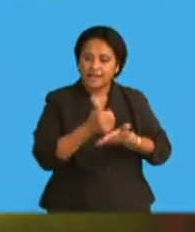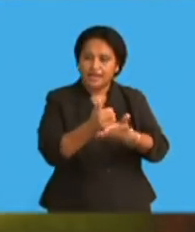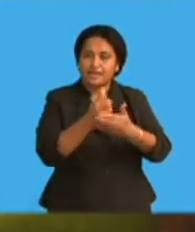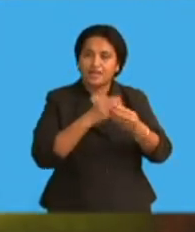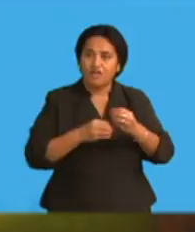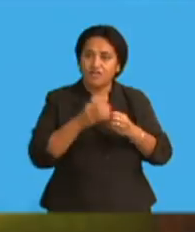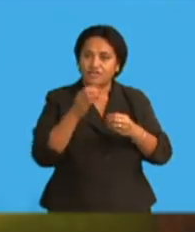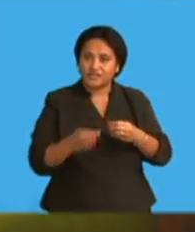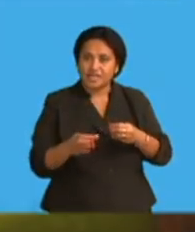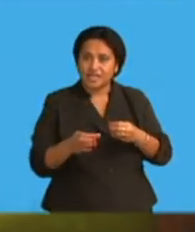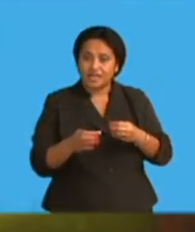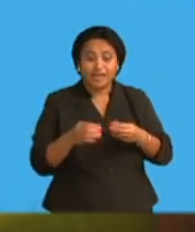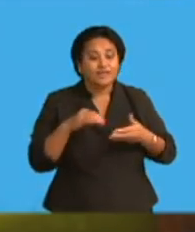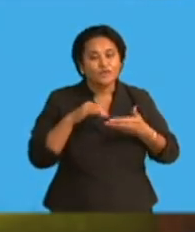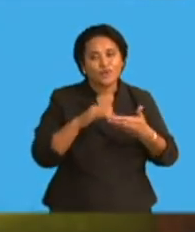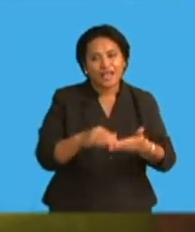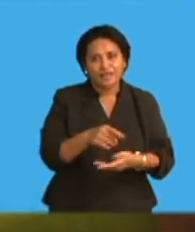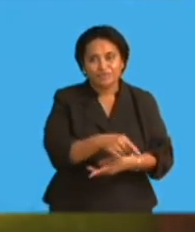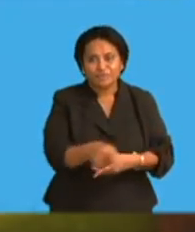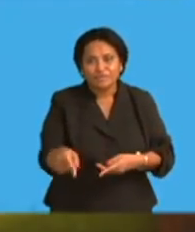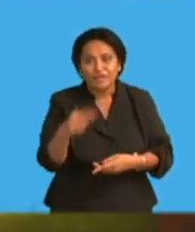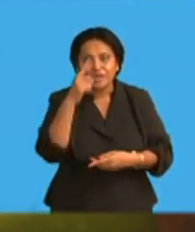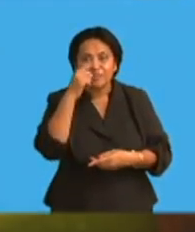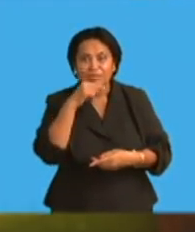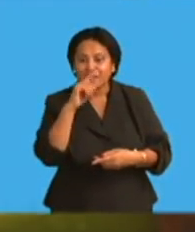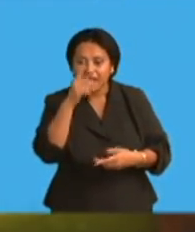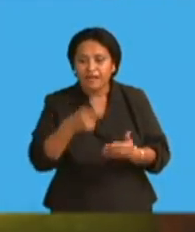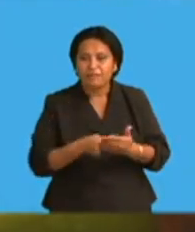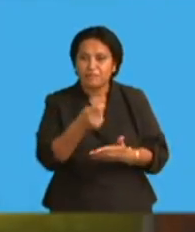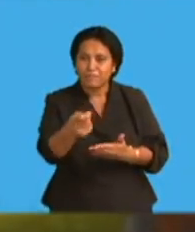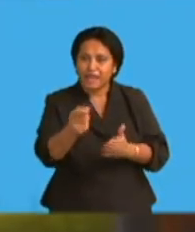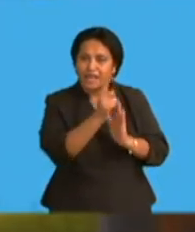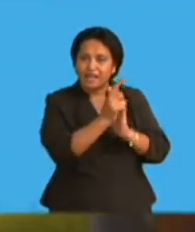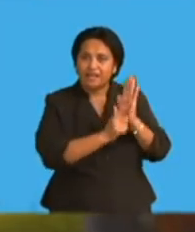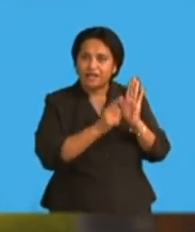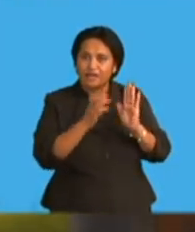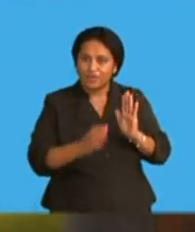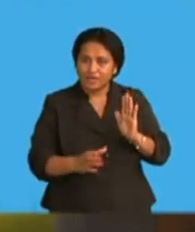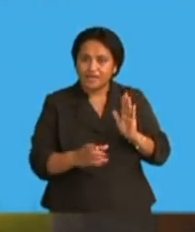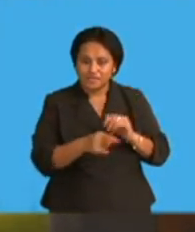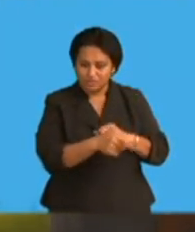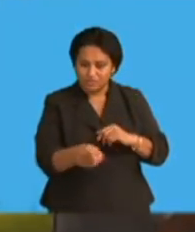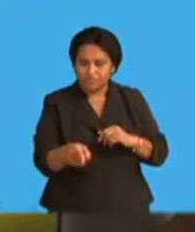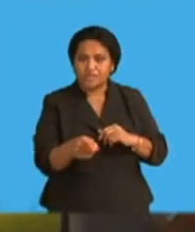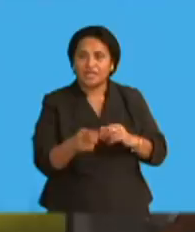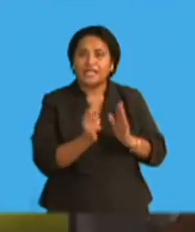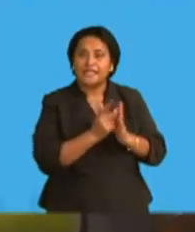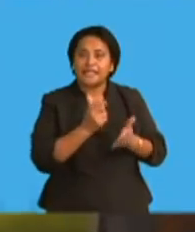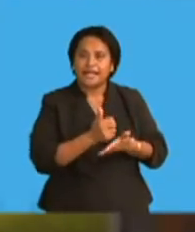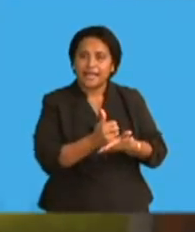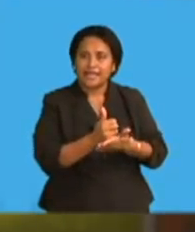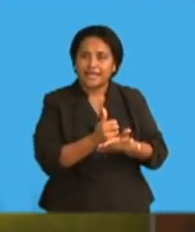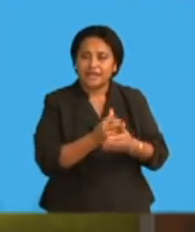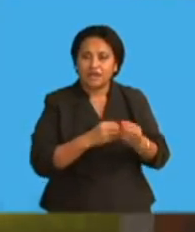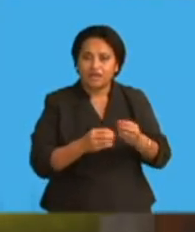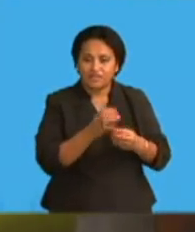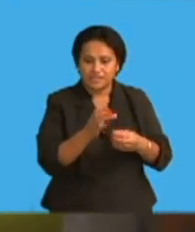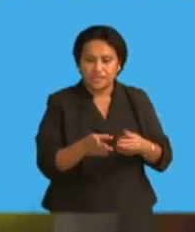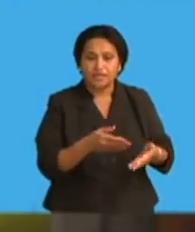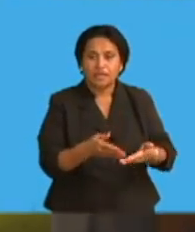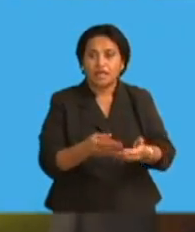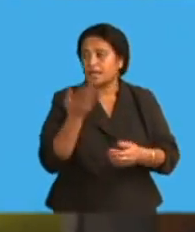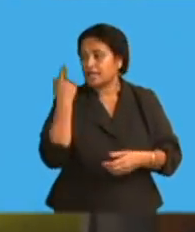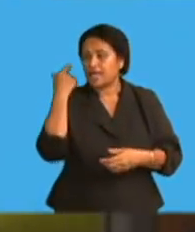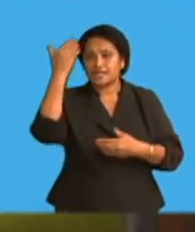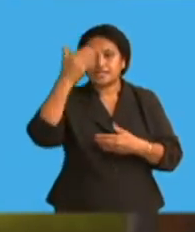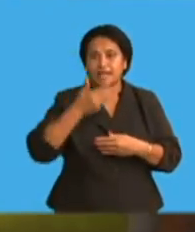at the low end of the socioeconomic background. They also need access to justice. All of this work is being done, Madam Speaker. Last night, Madam Speaker, I was with the Honourable Minister